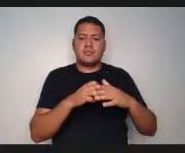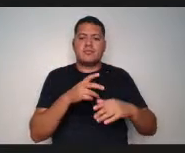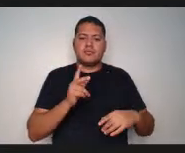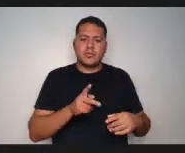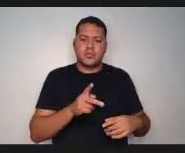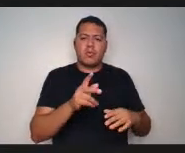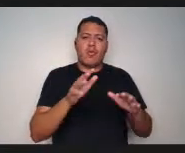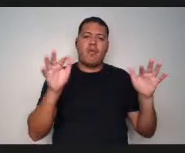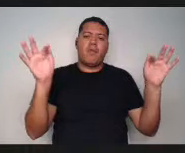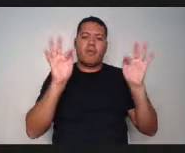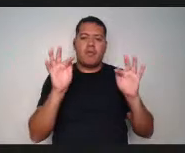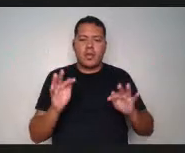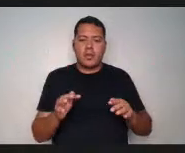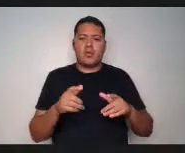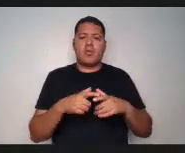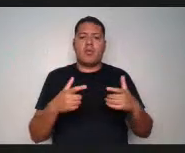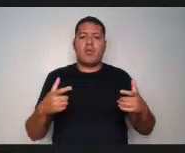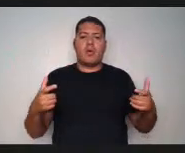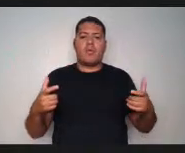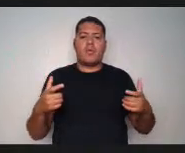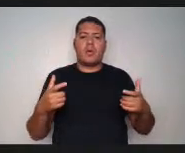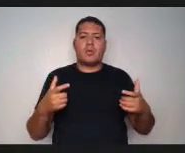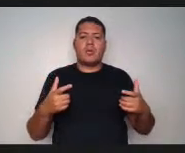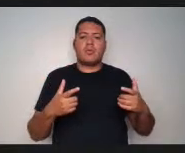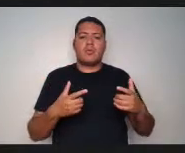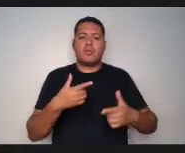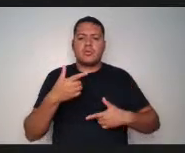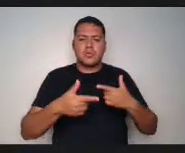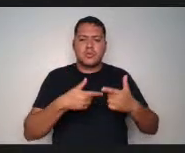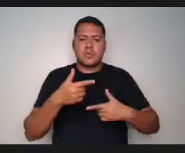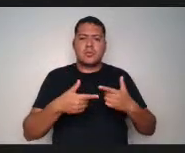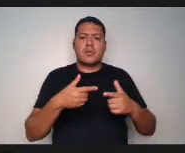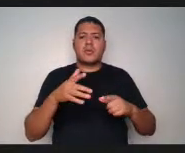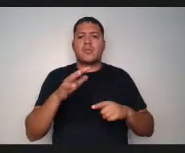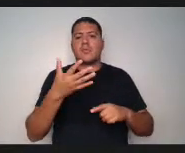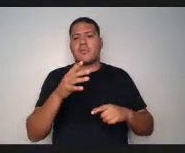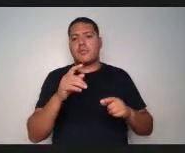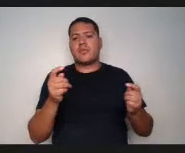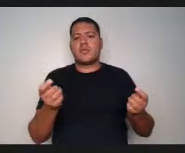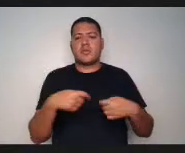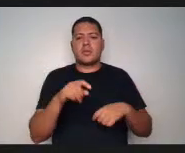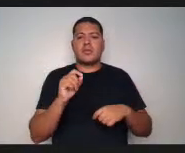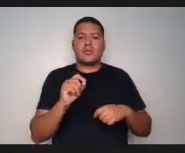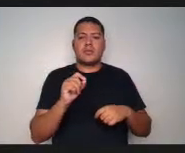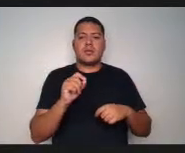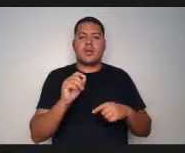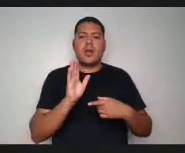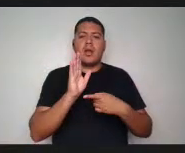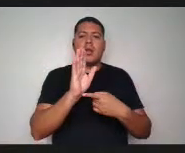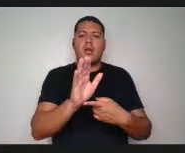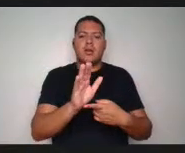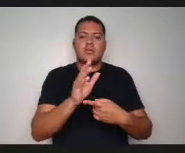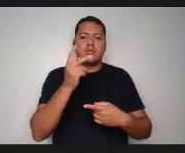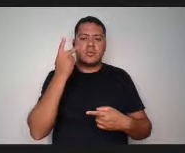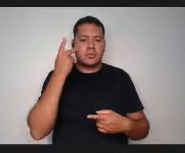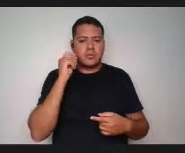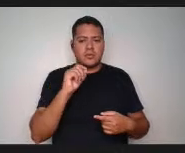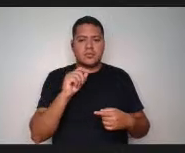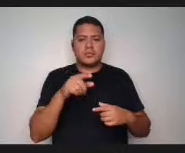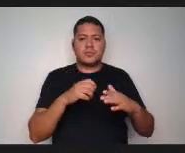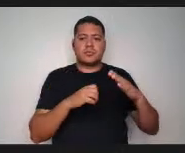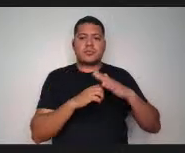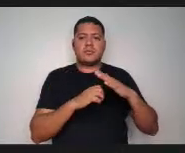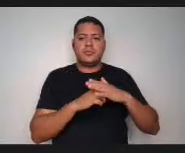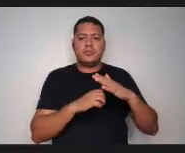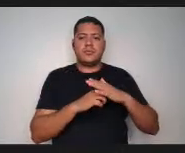I think that's a contributing factor to companies considering leaving remote workers, in a